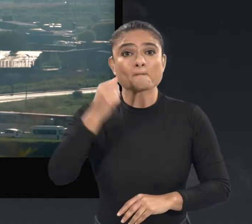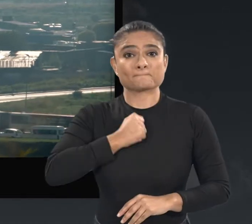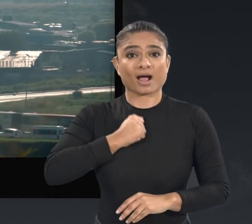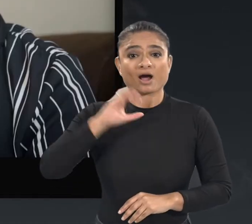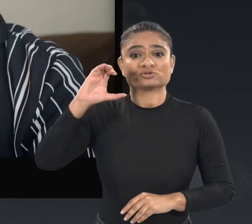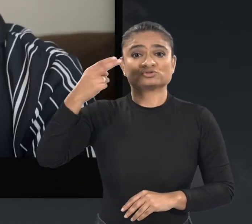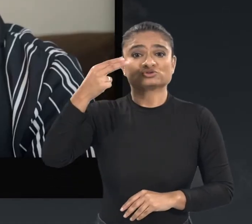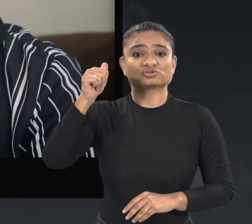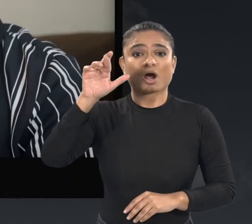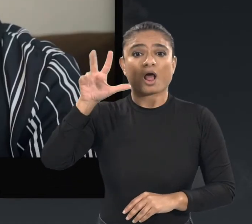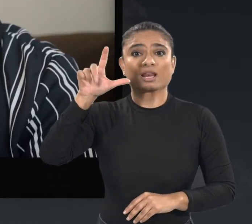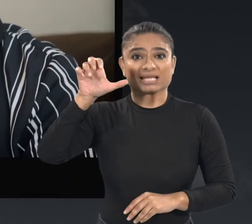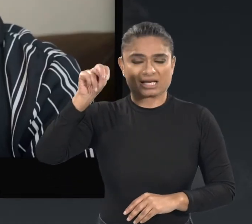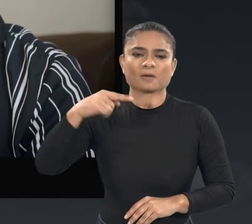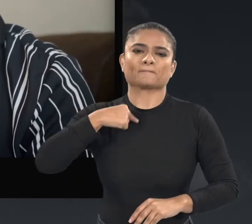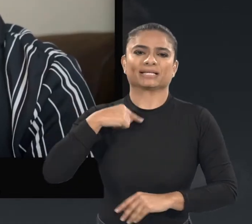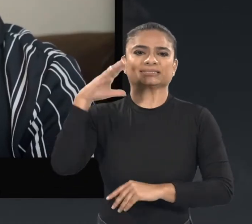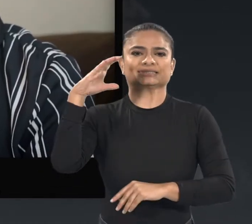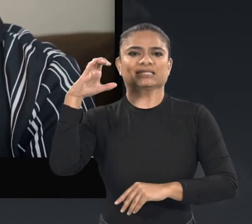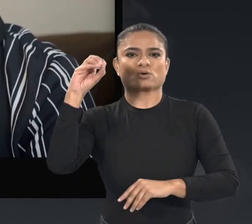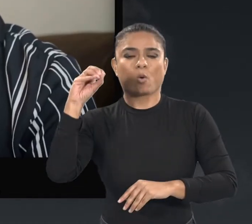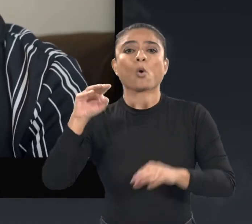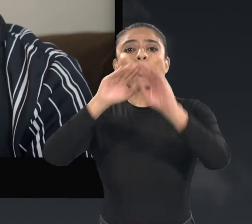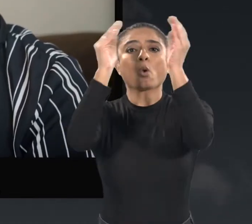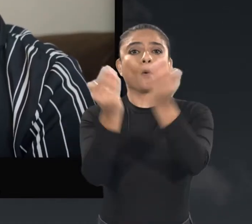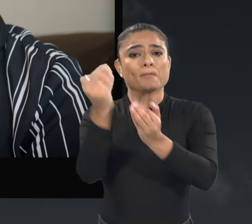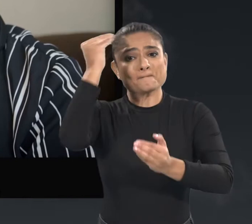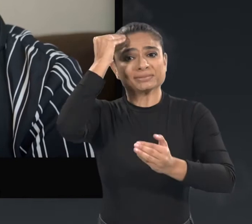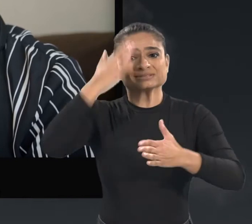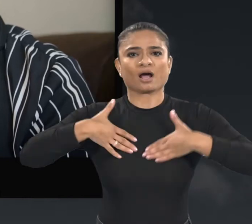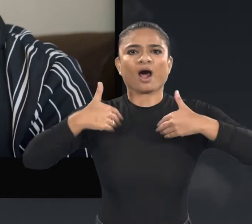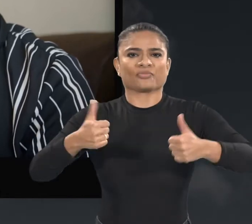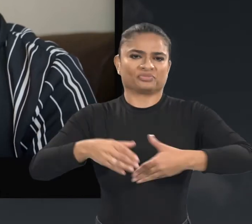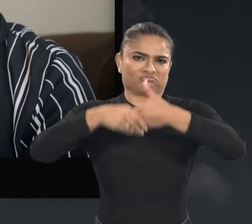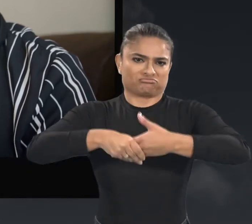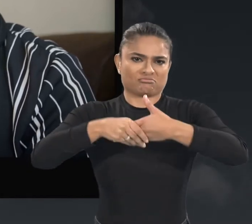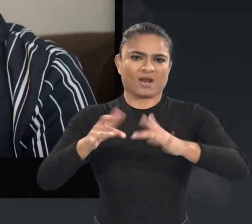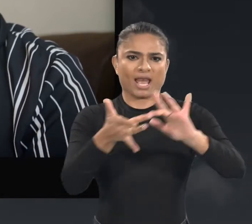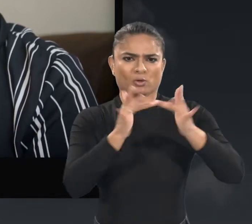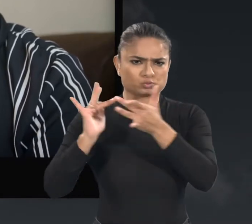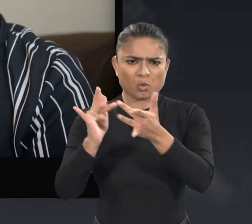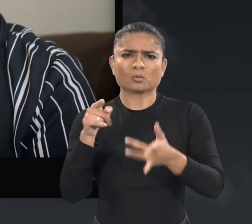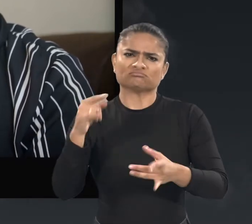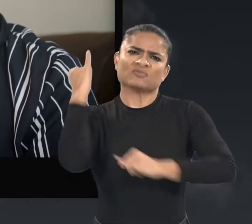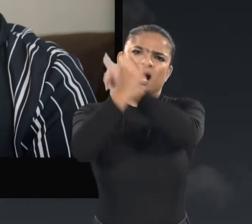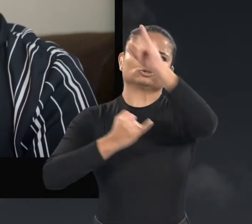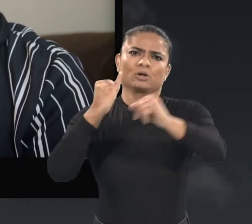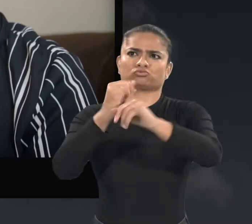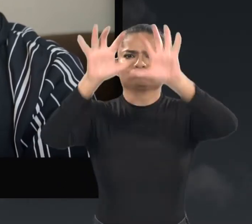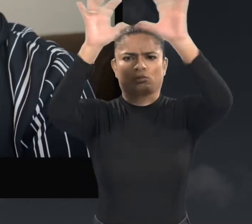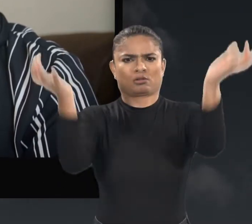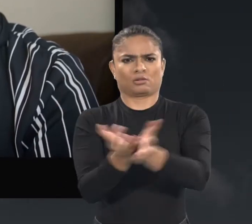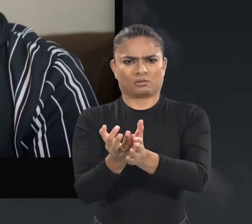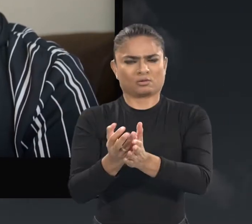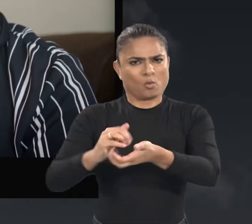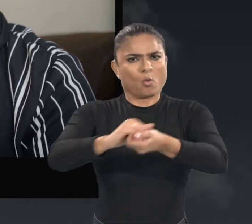My name is CHARLENE SUNKEL. I'm the founder and CEO of the Global Mental Health Peer Network, which is an international